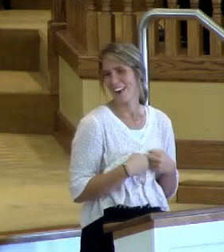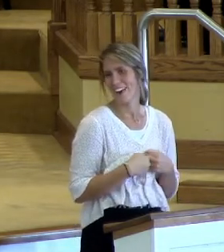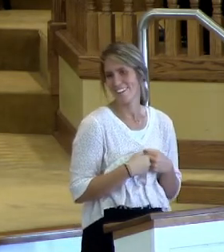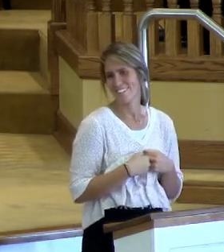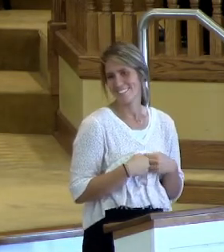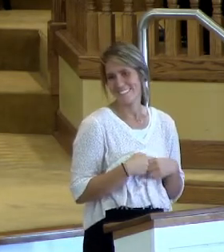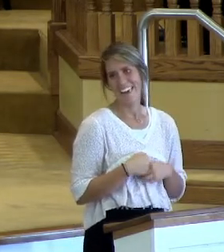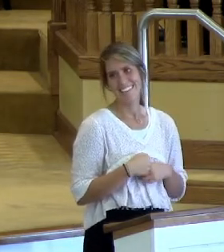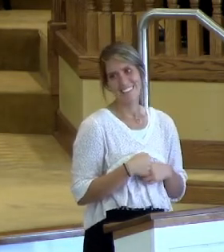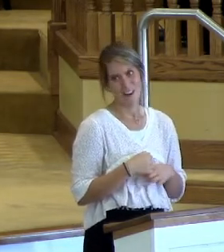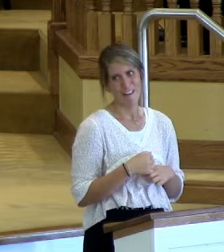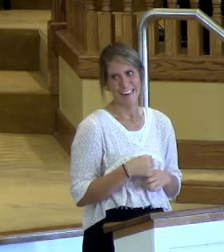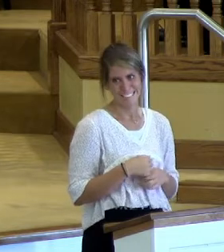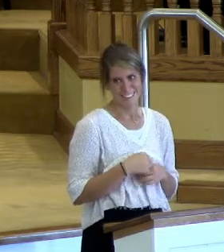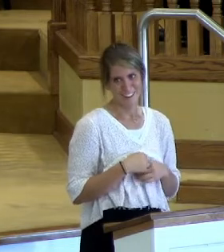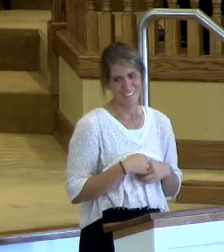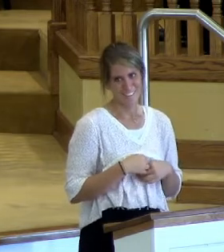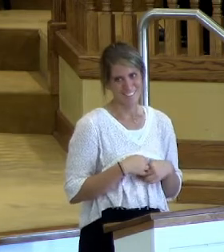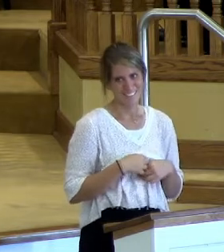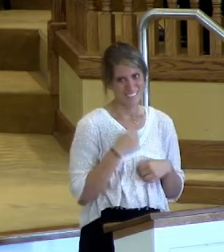Man, I'm sorry. I don't know what's going on tonight.